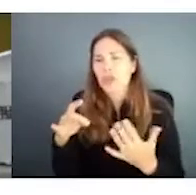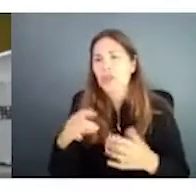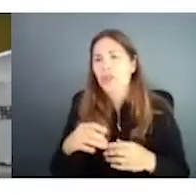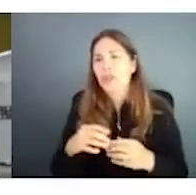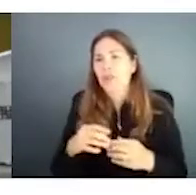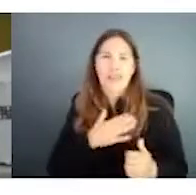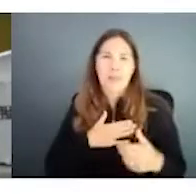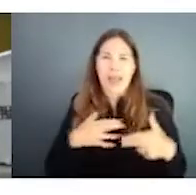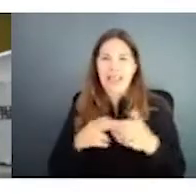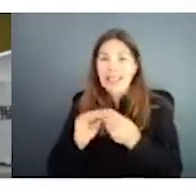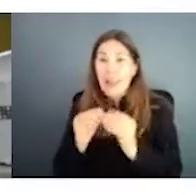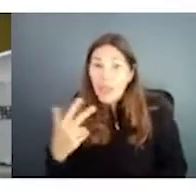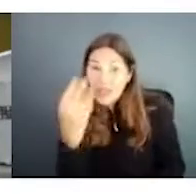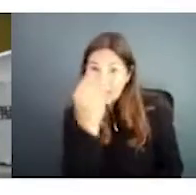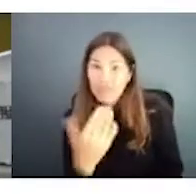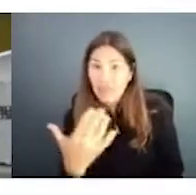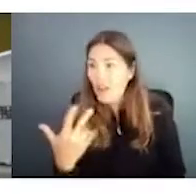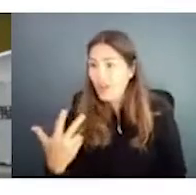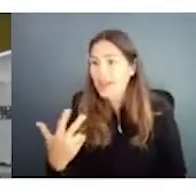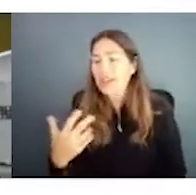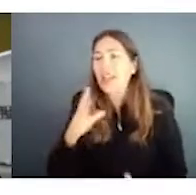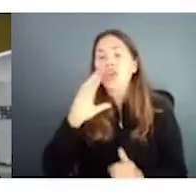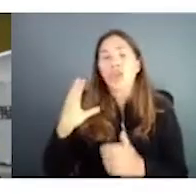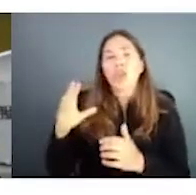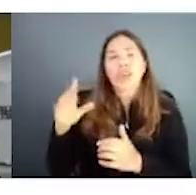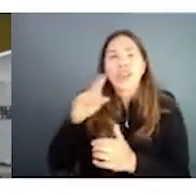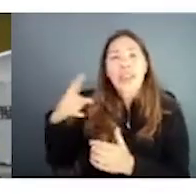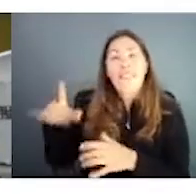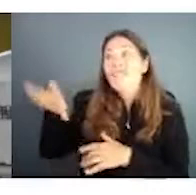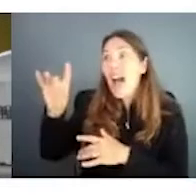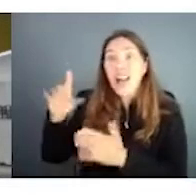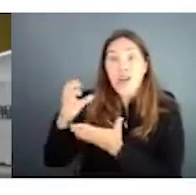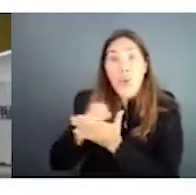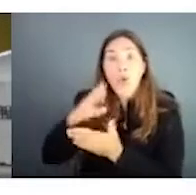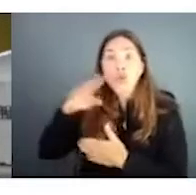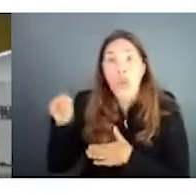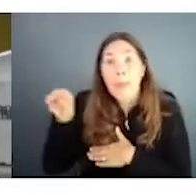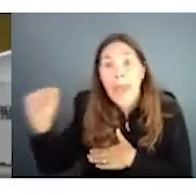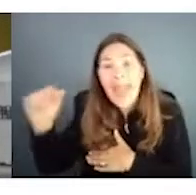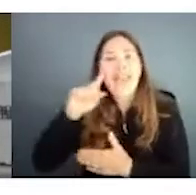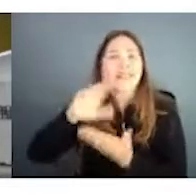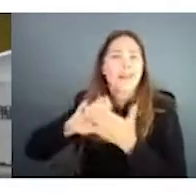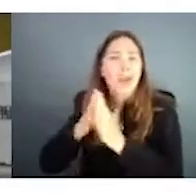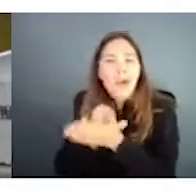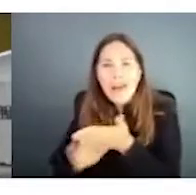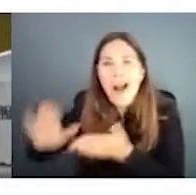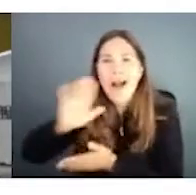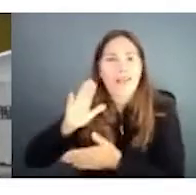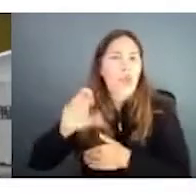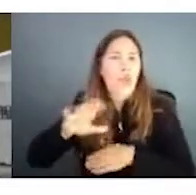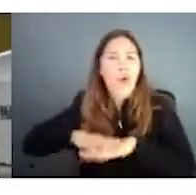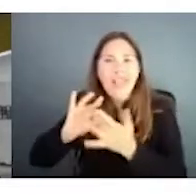is my slide 3. All right, you can go out and find some paid courses, such as at a community college, and there's a lot of online